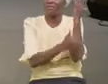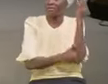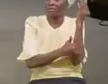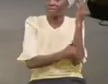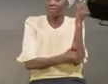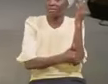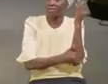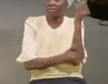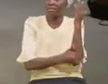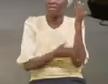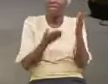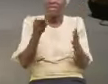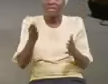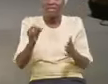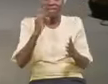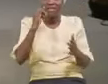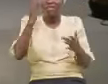dukɔ sia dukɔ mea.